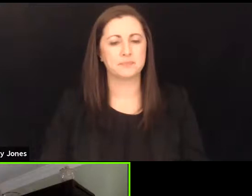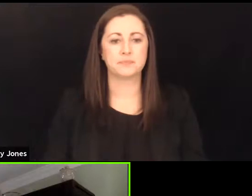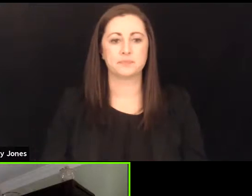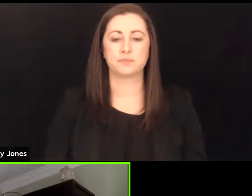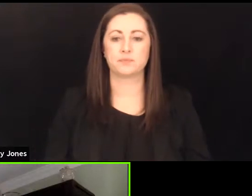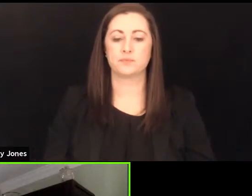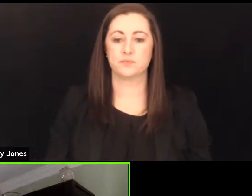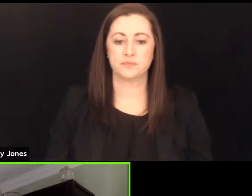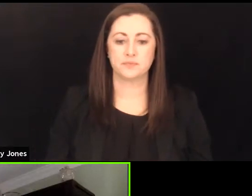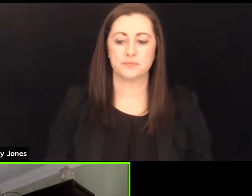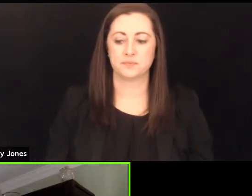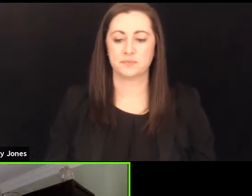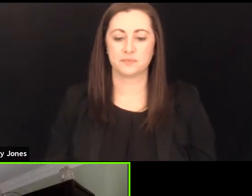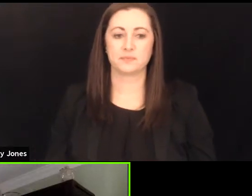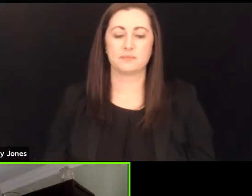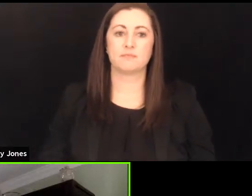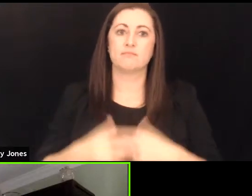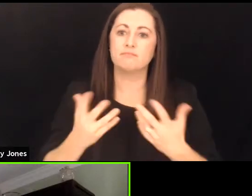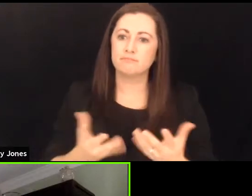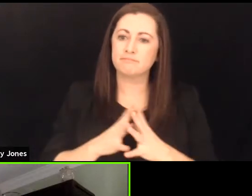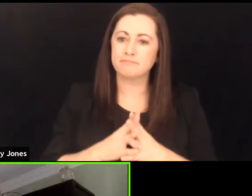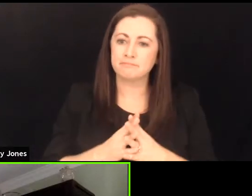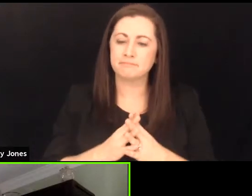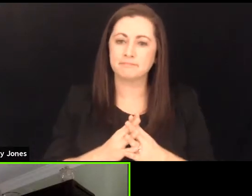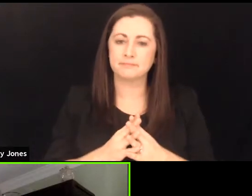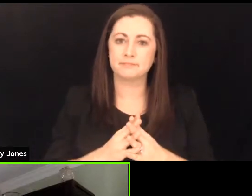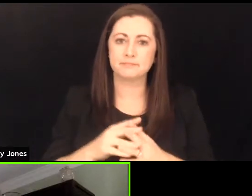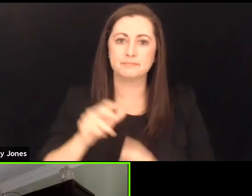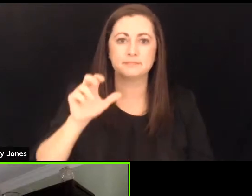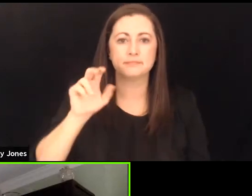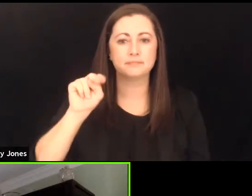Well, Nancy, first of all,